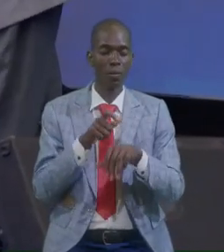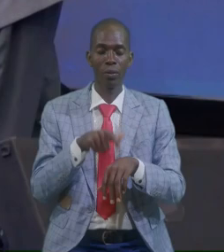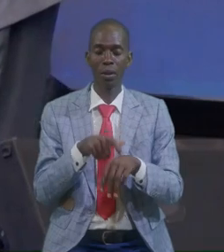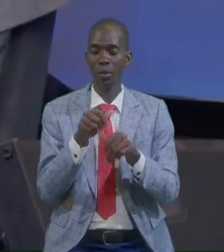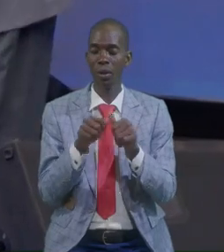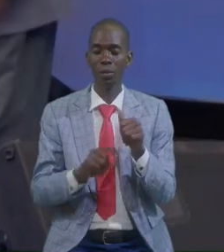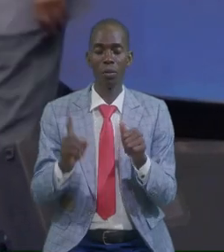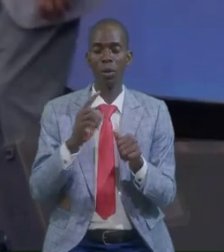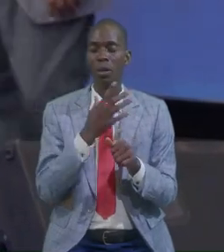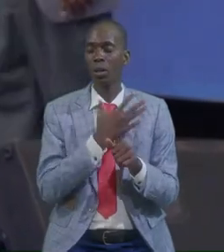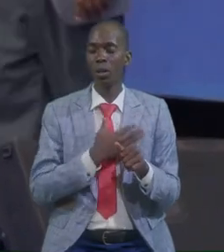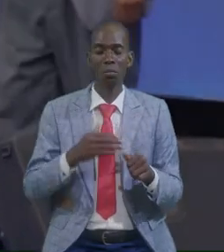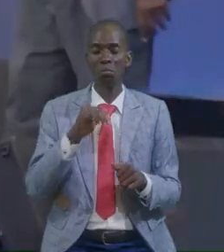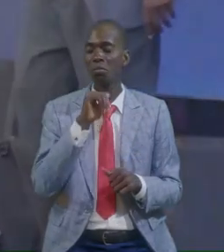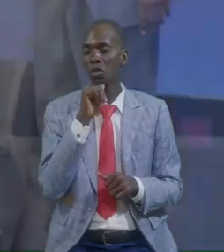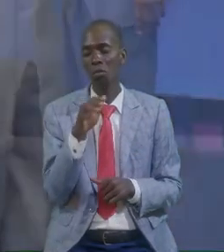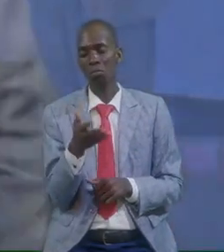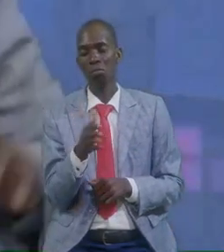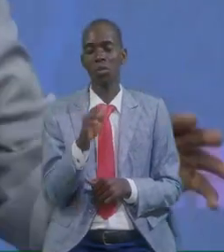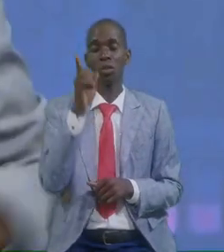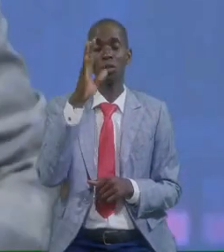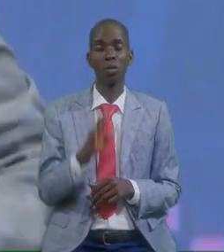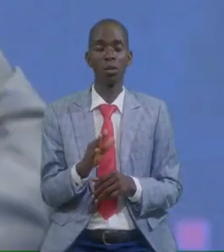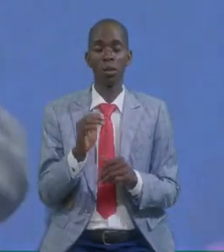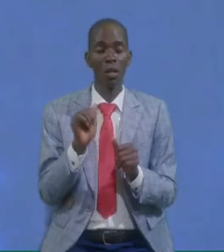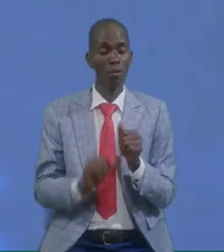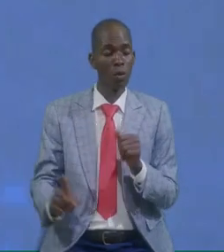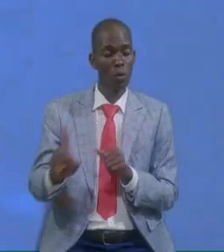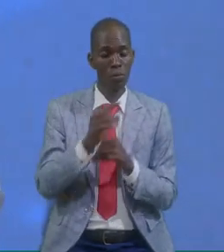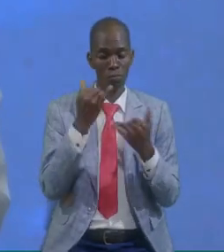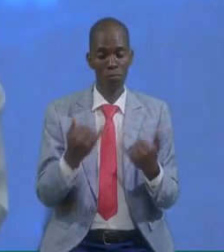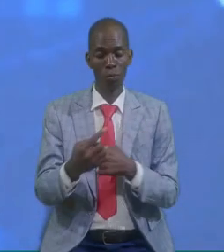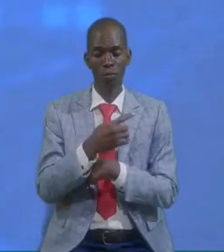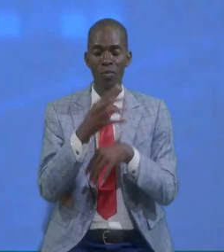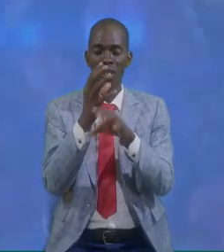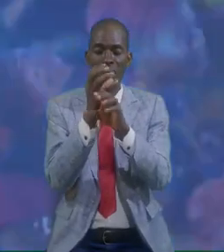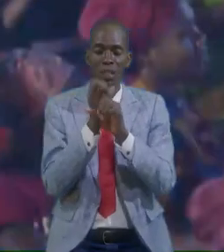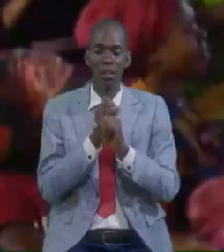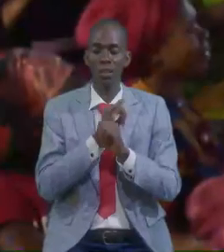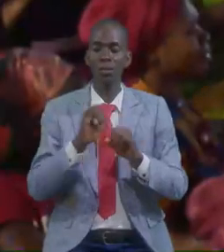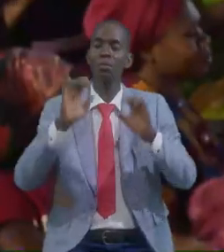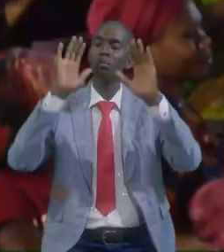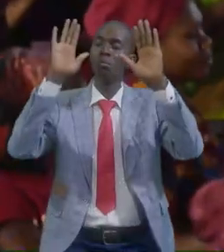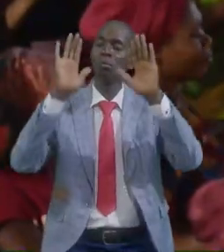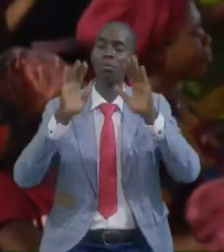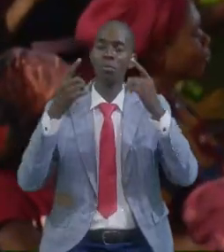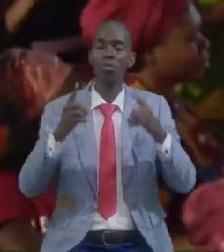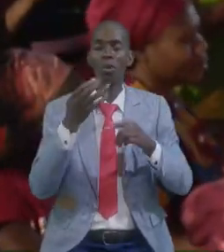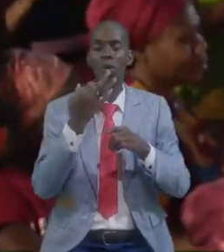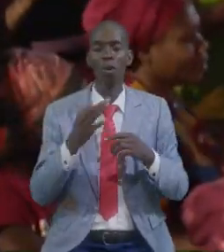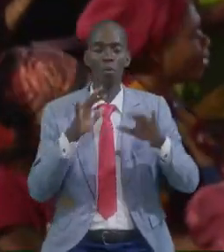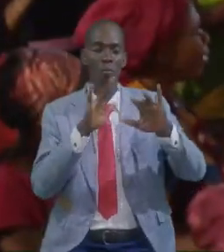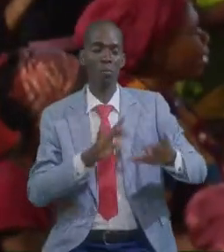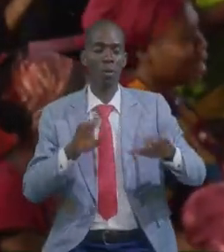an impartial God. Everyone today receiving miracles of mercy in their lives,